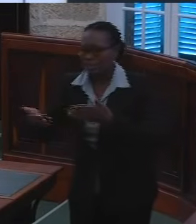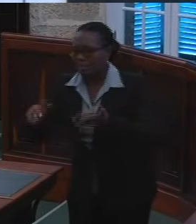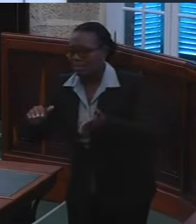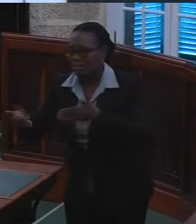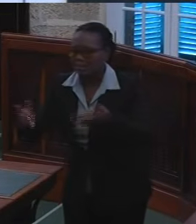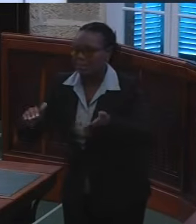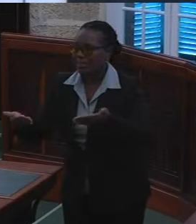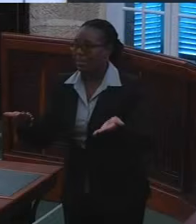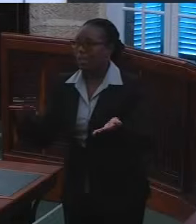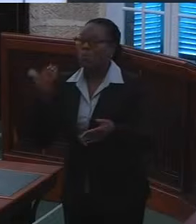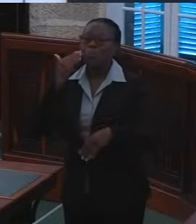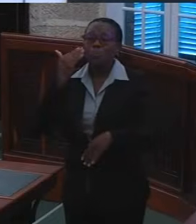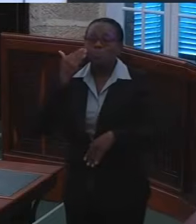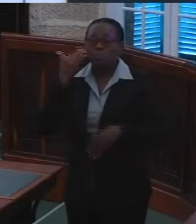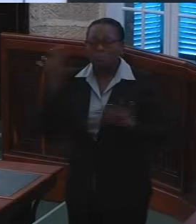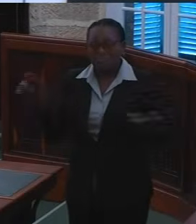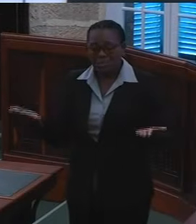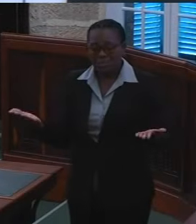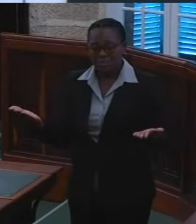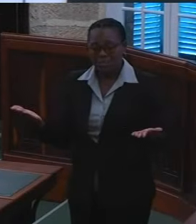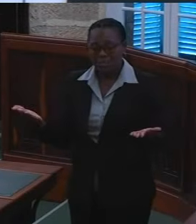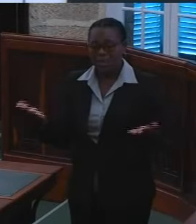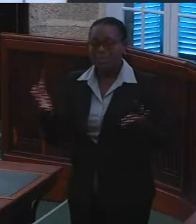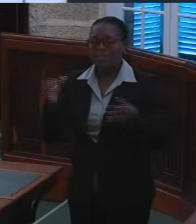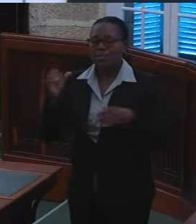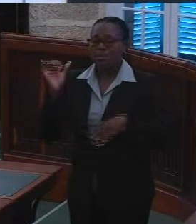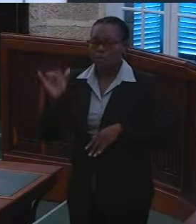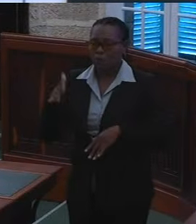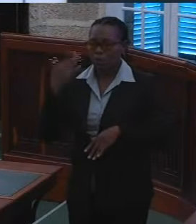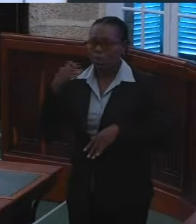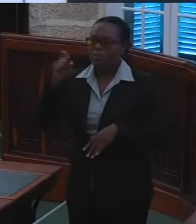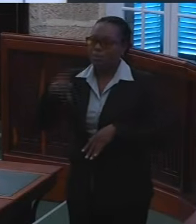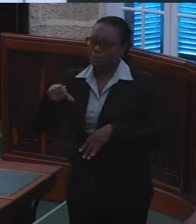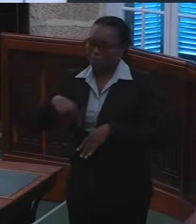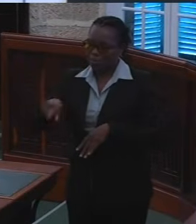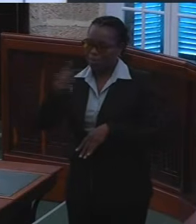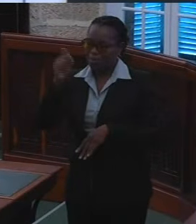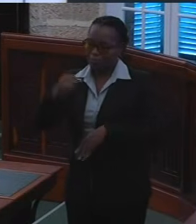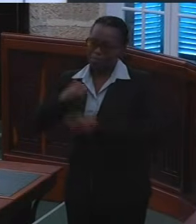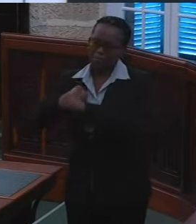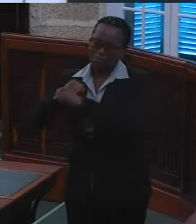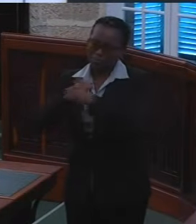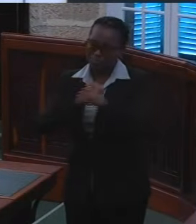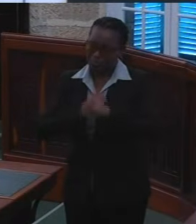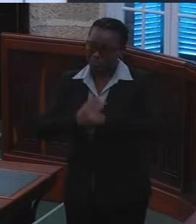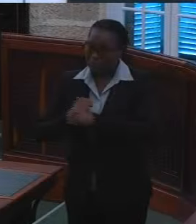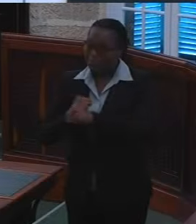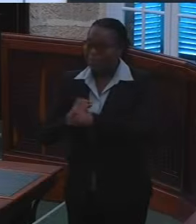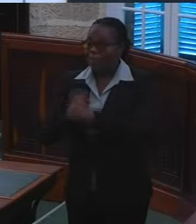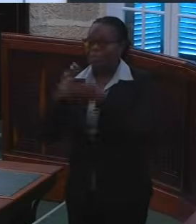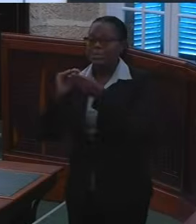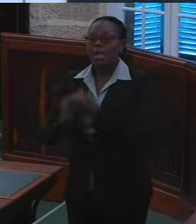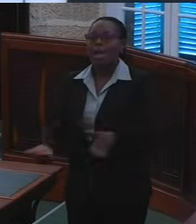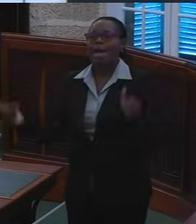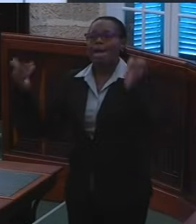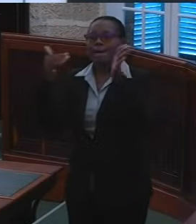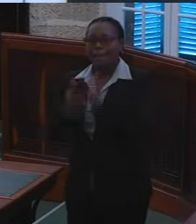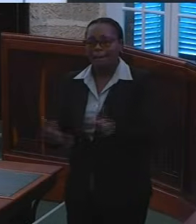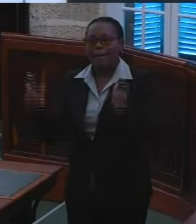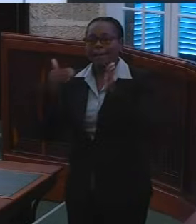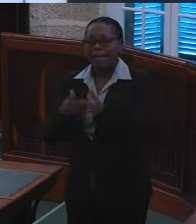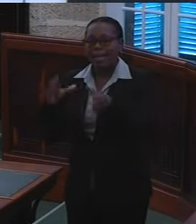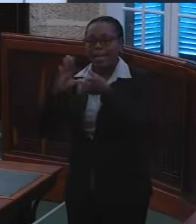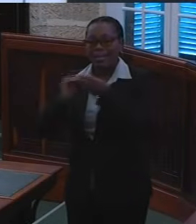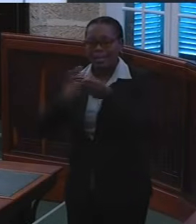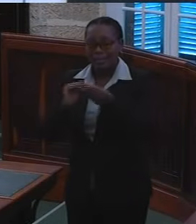so we know this, and that is why we have to be able to protect our older persons, and that is why I repeat that growing older